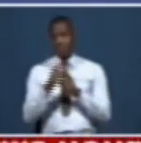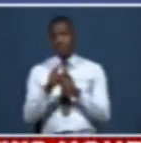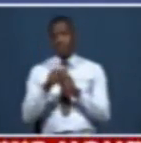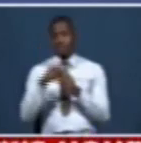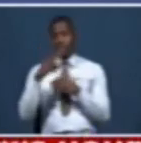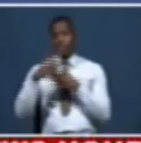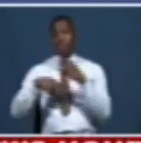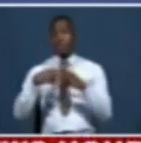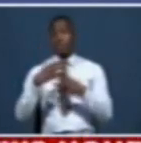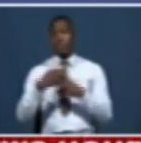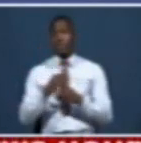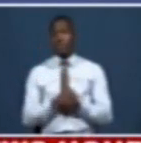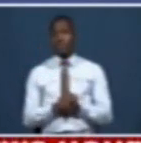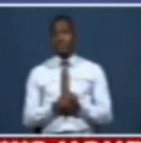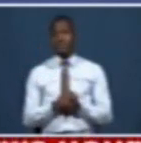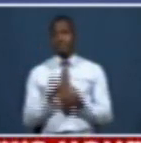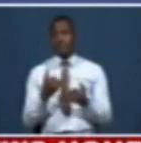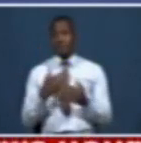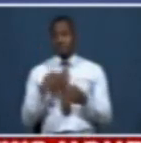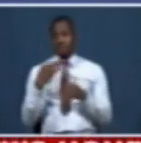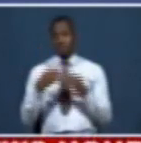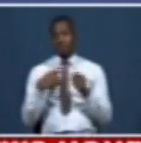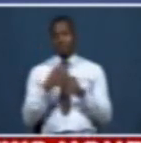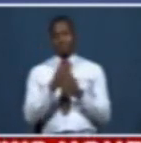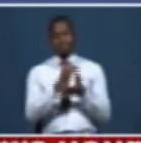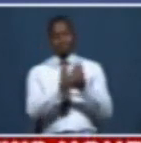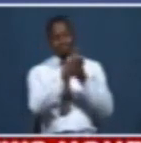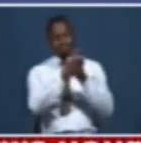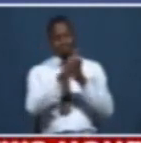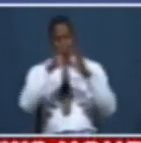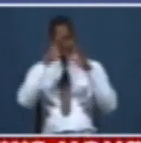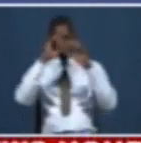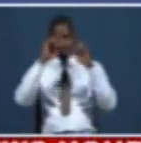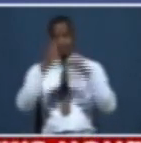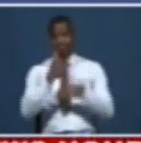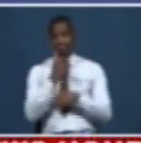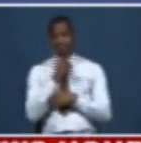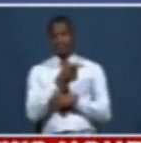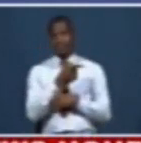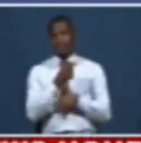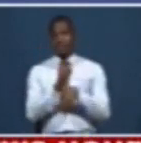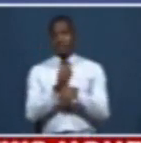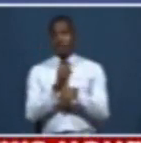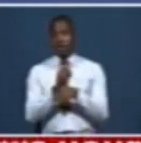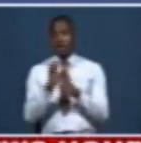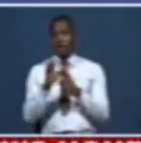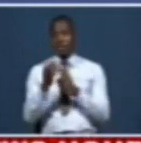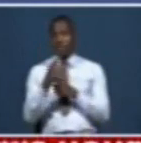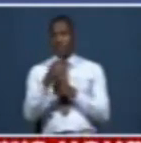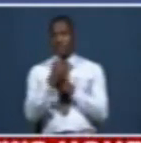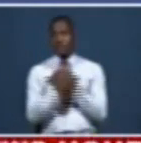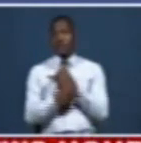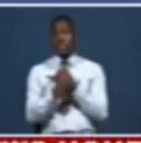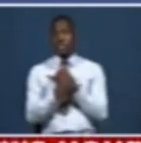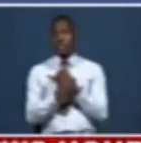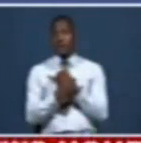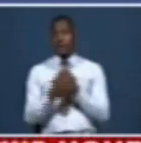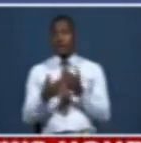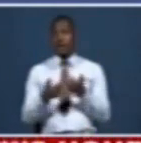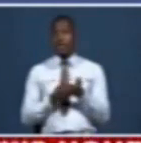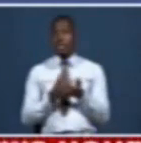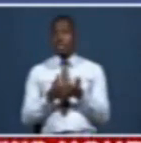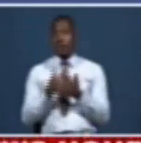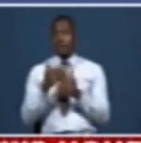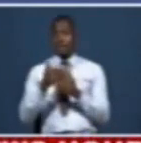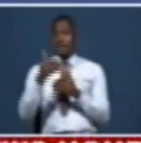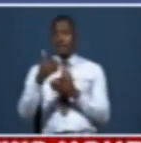level. So finally, I would like to commend President Akufo-Addo for his work and vision for his country. A Ghana